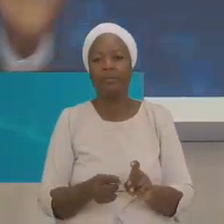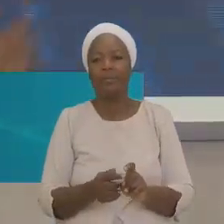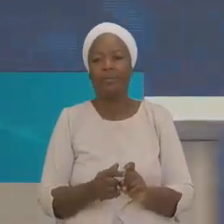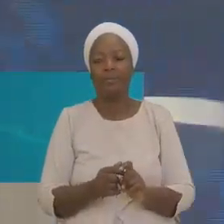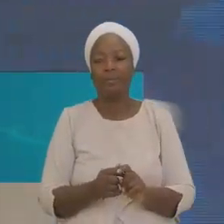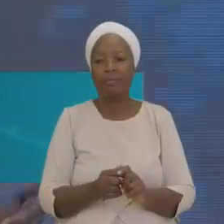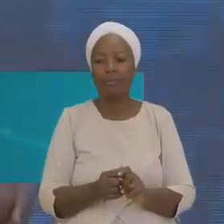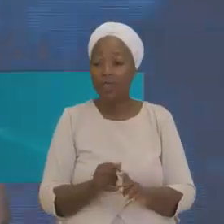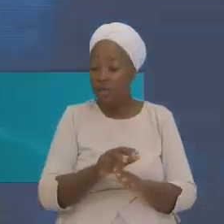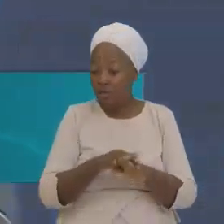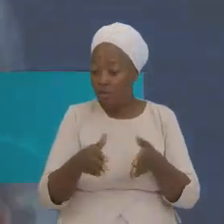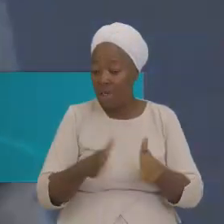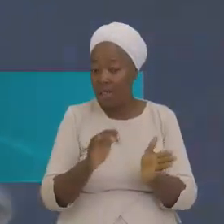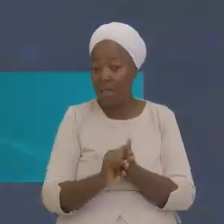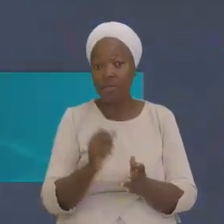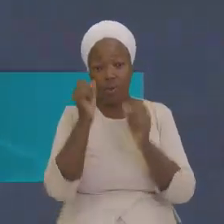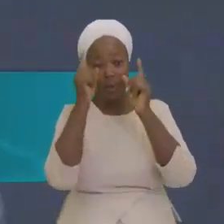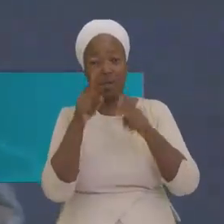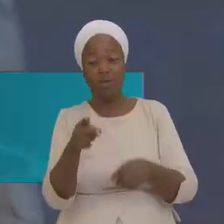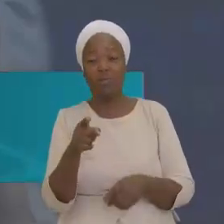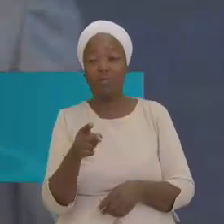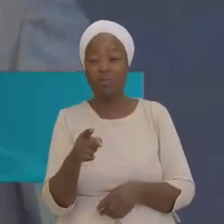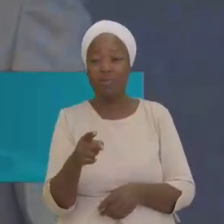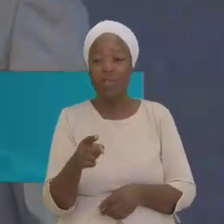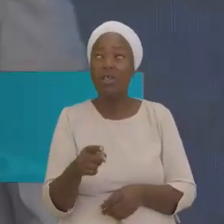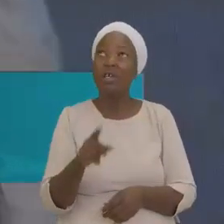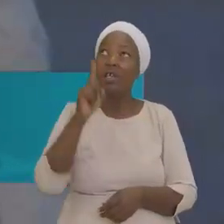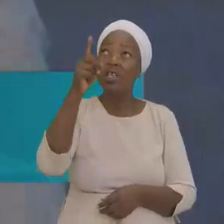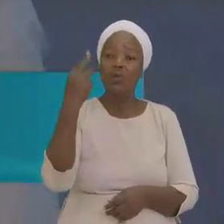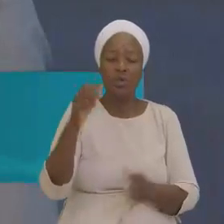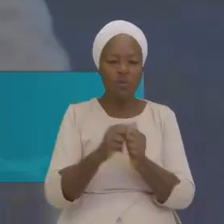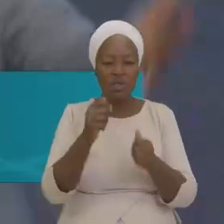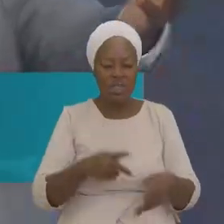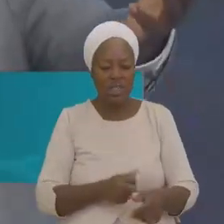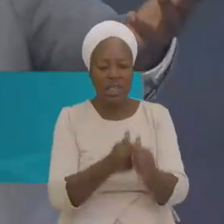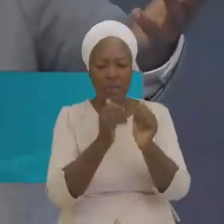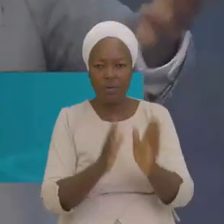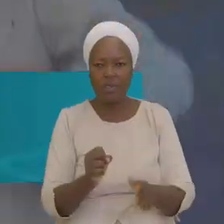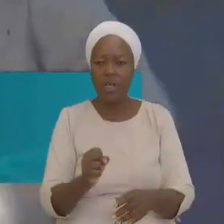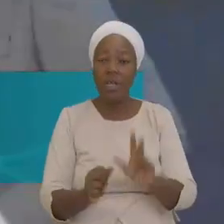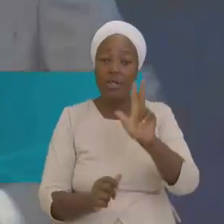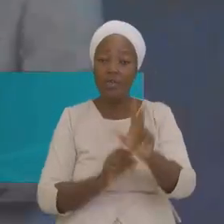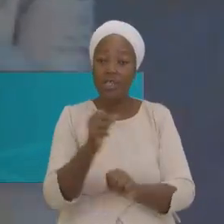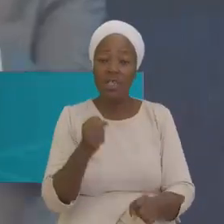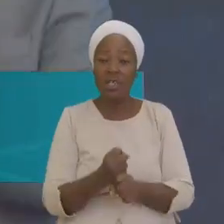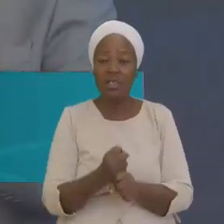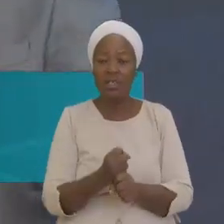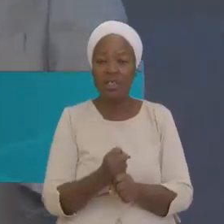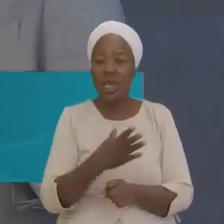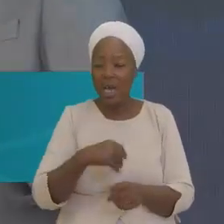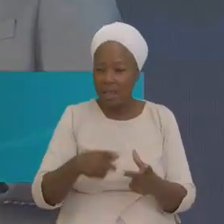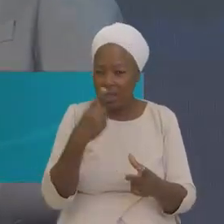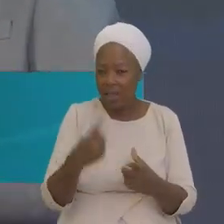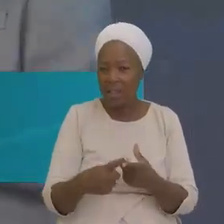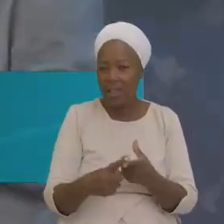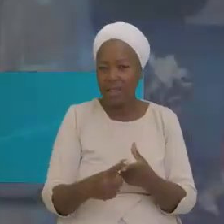Don't let that surprise you. He was with the disciples 3 years, and then